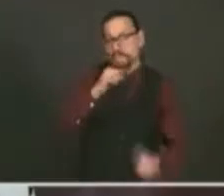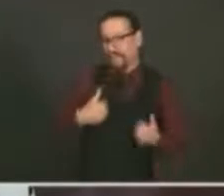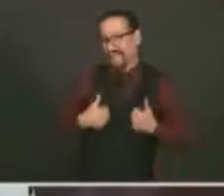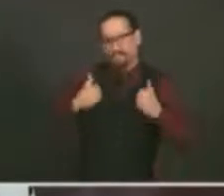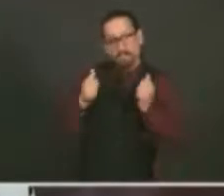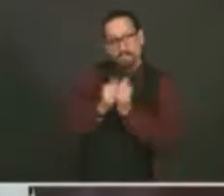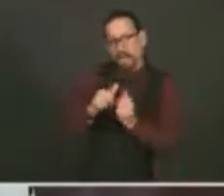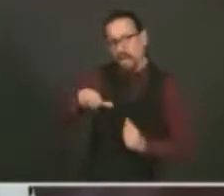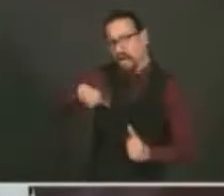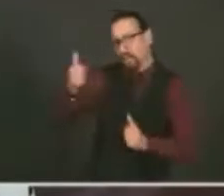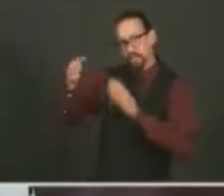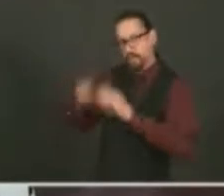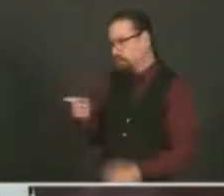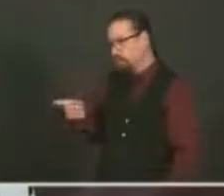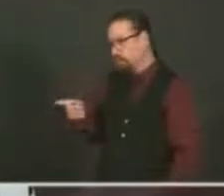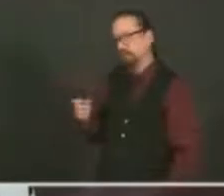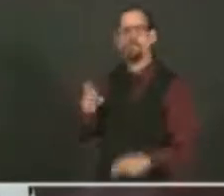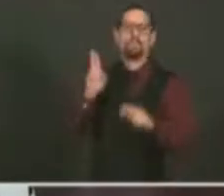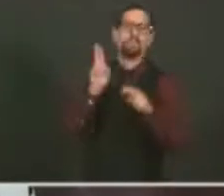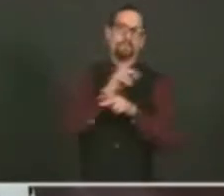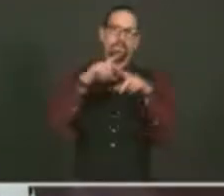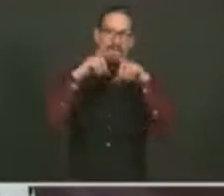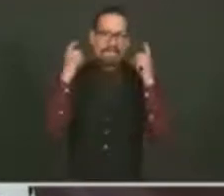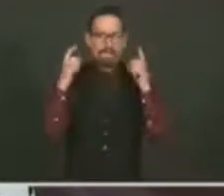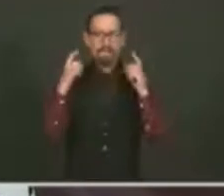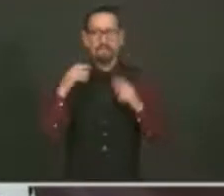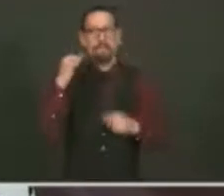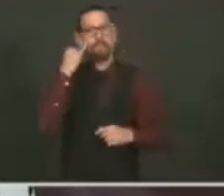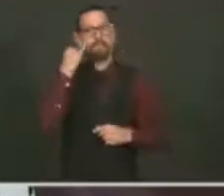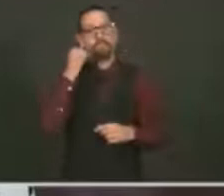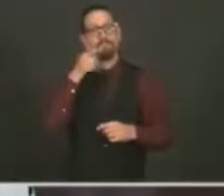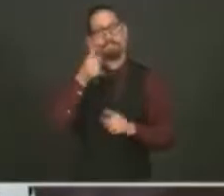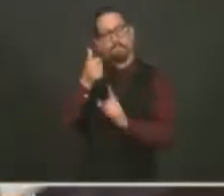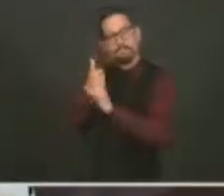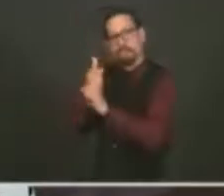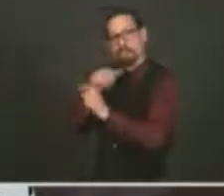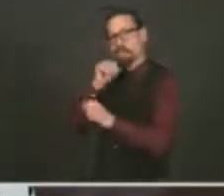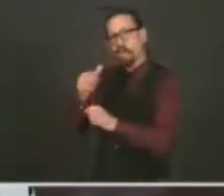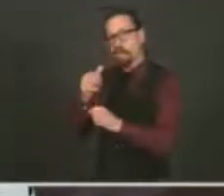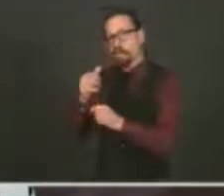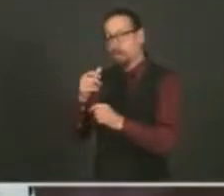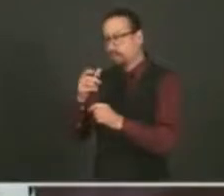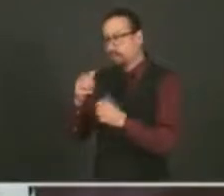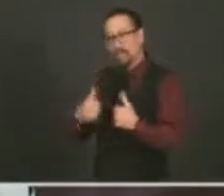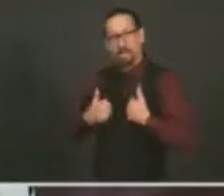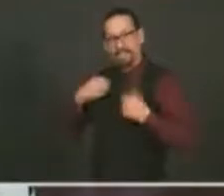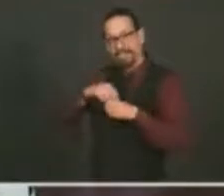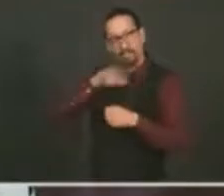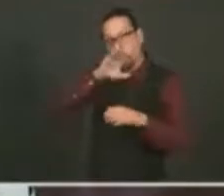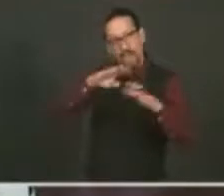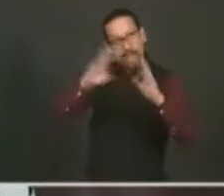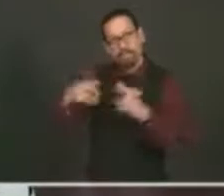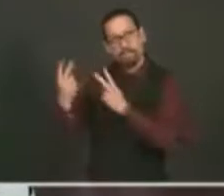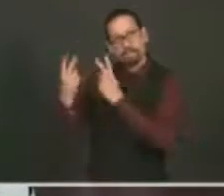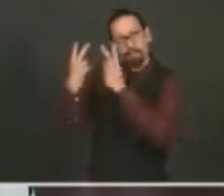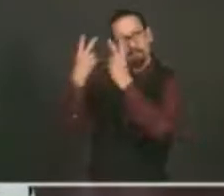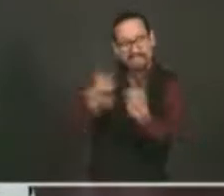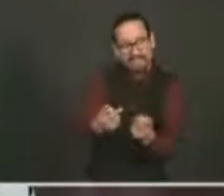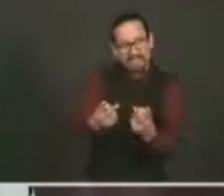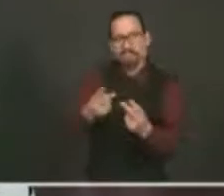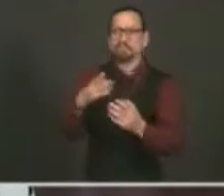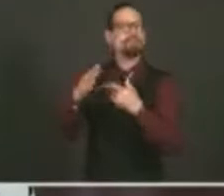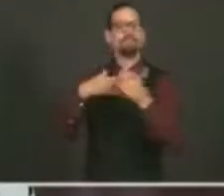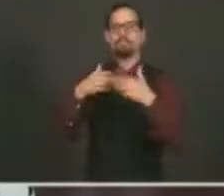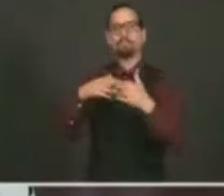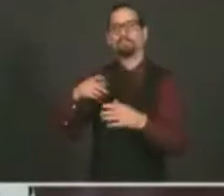in our own homes. If you have a relative over, if grandma or auntie or uncle is